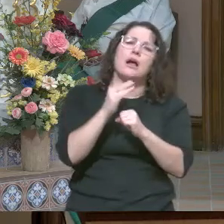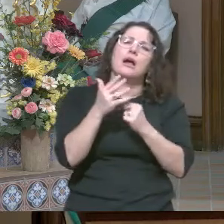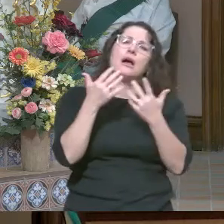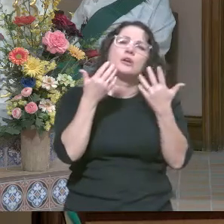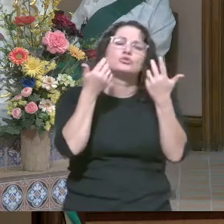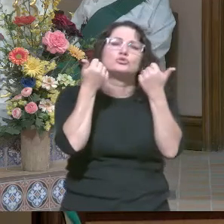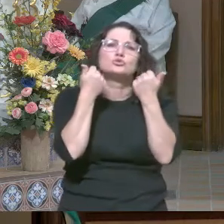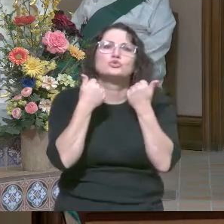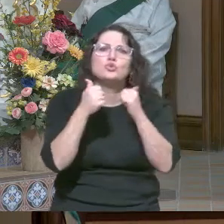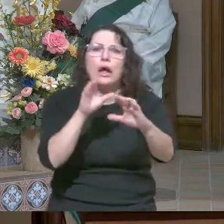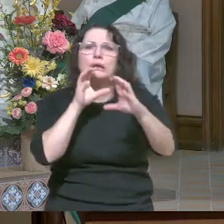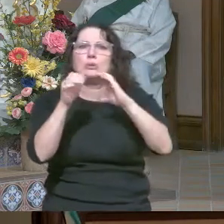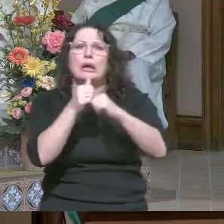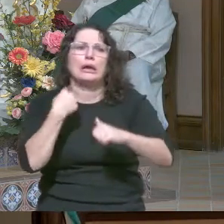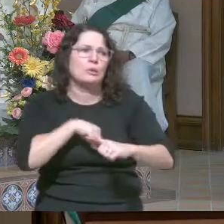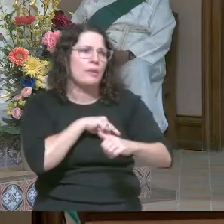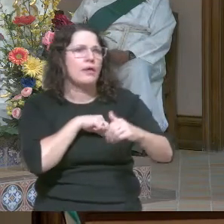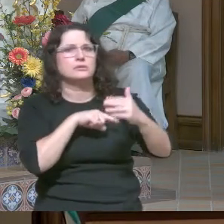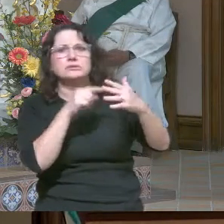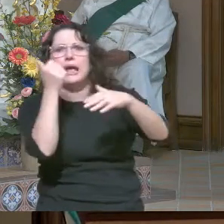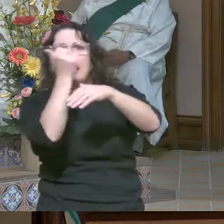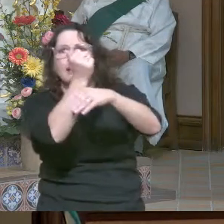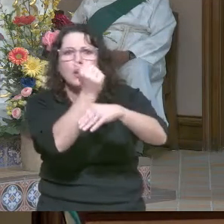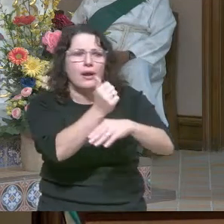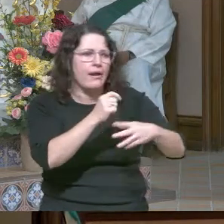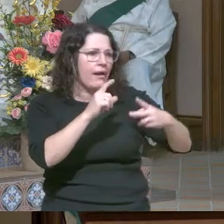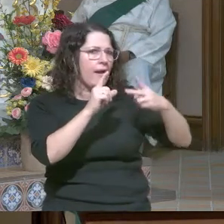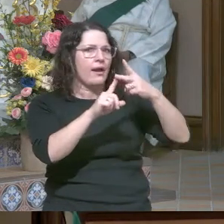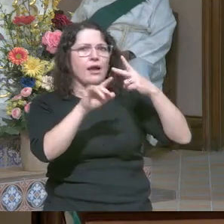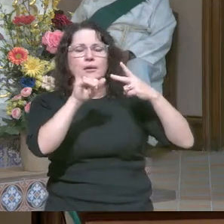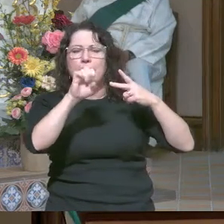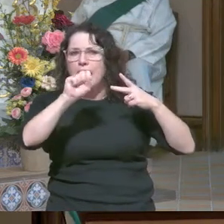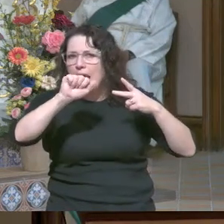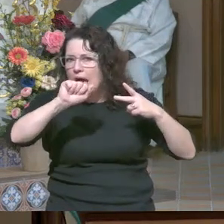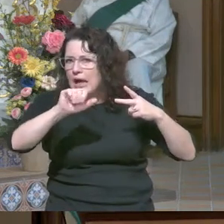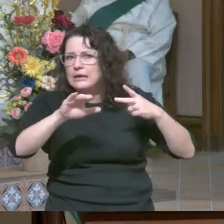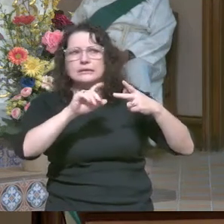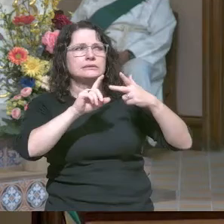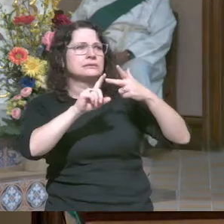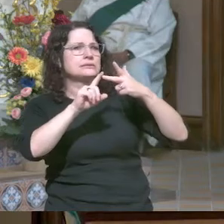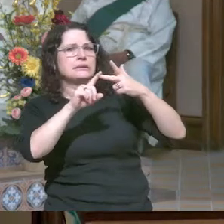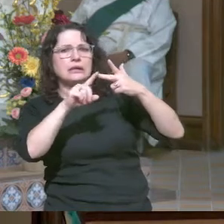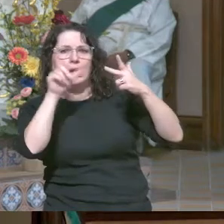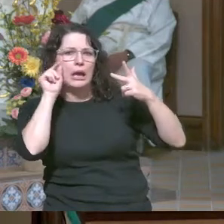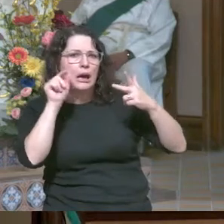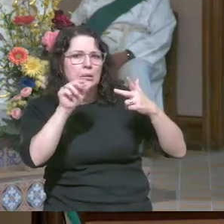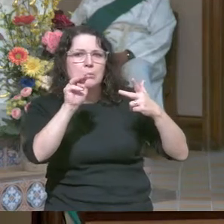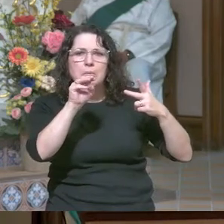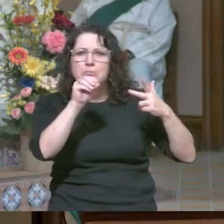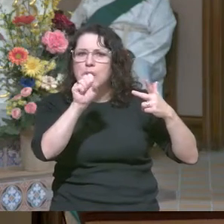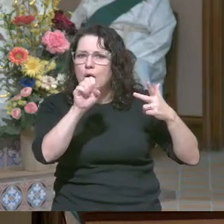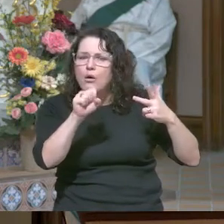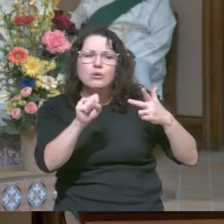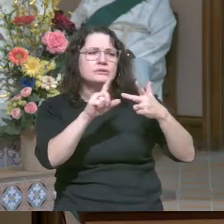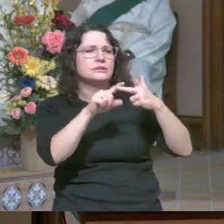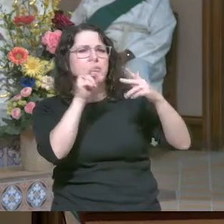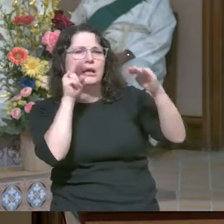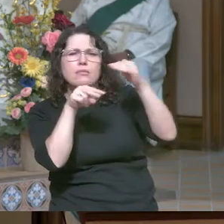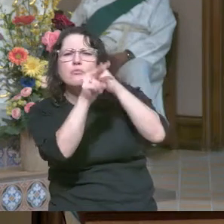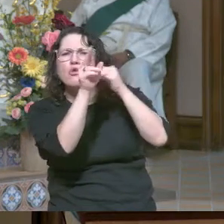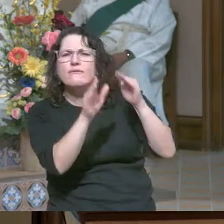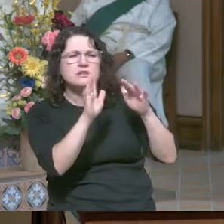through the prophets, Abraham, Isaac, Moses,